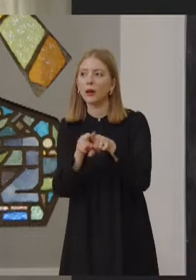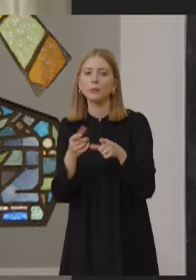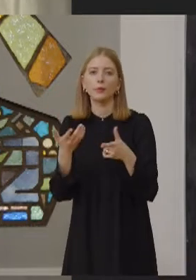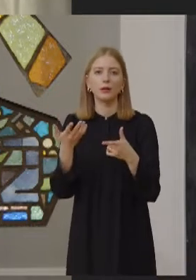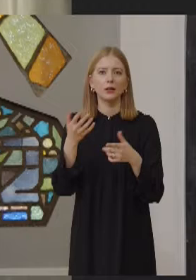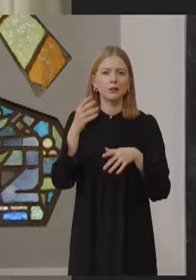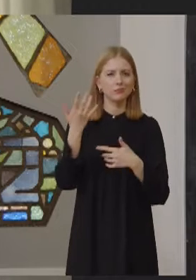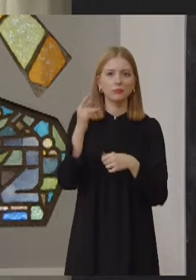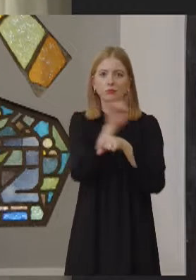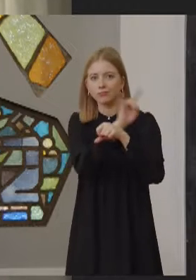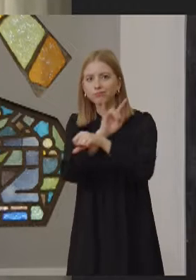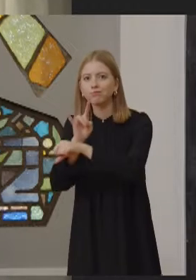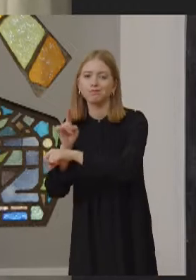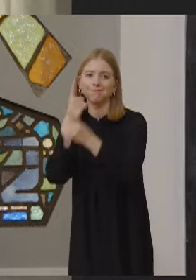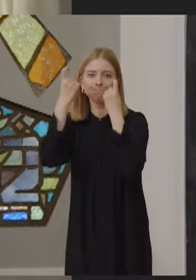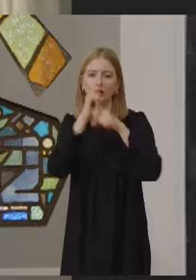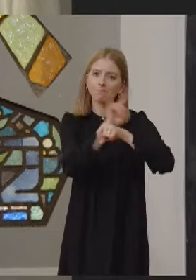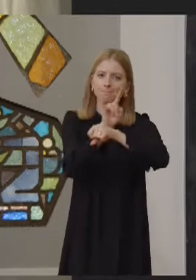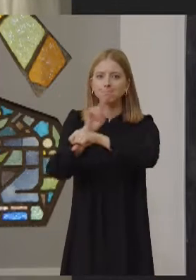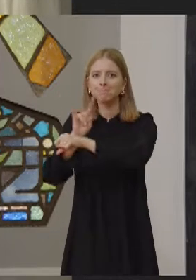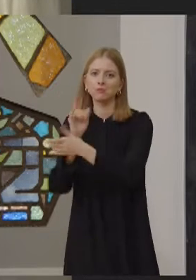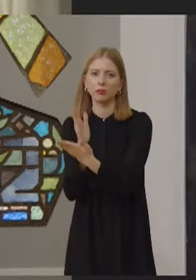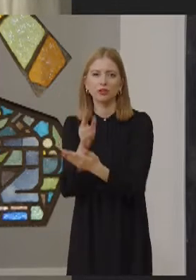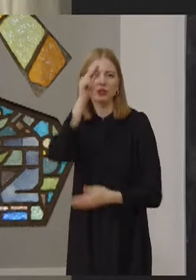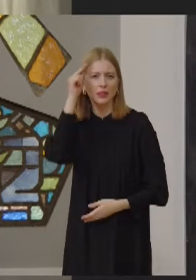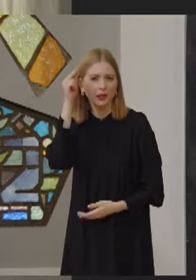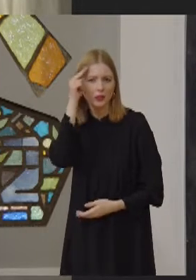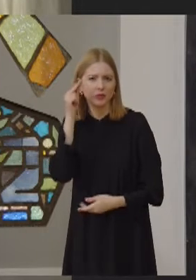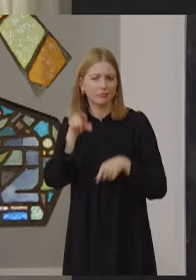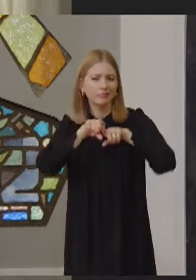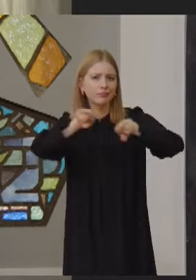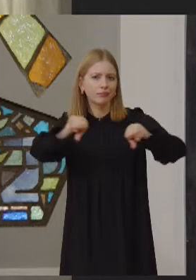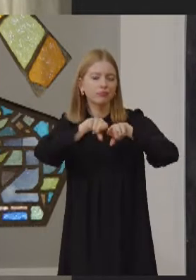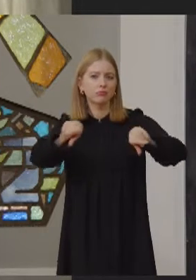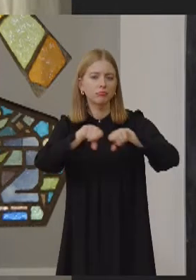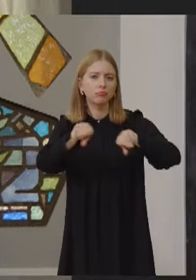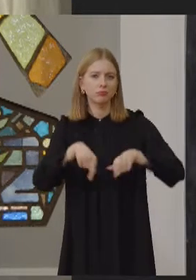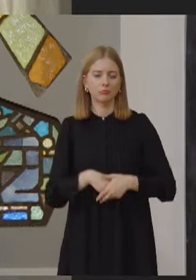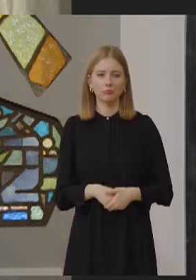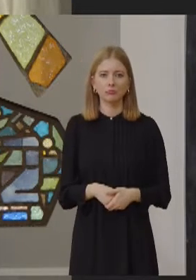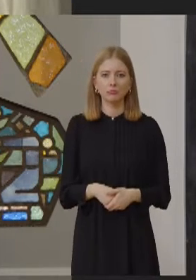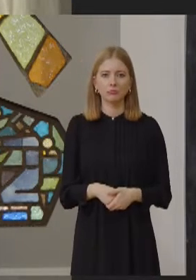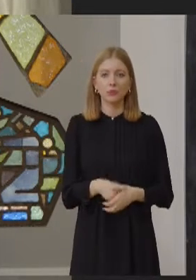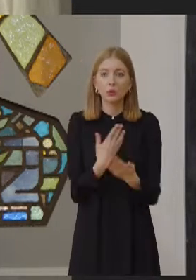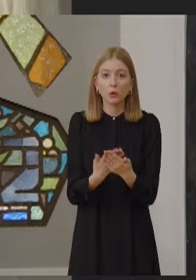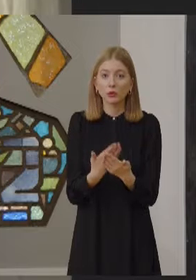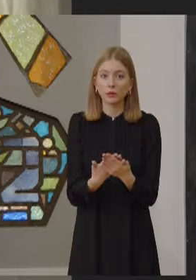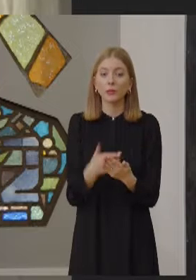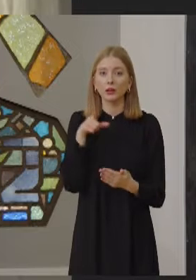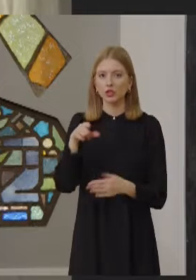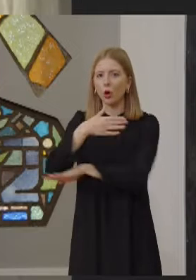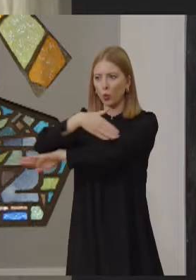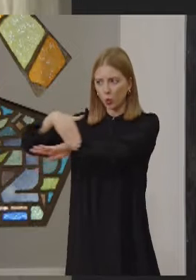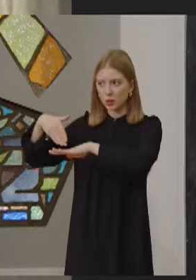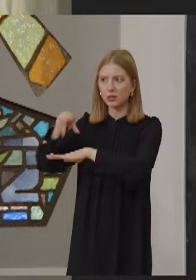And these myths should be called as an organized disinformation campaign. I